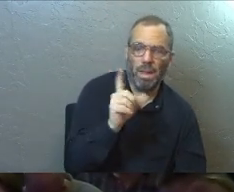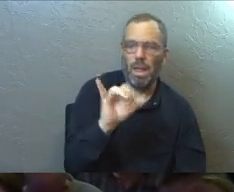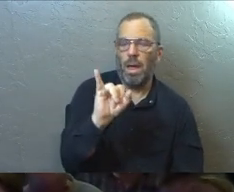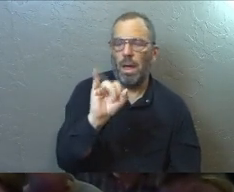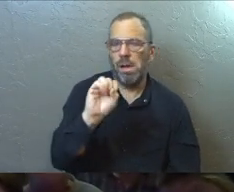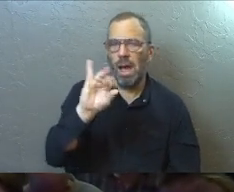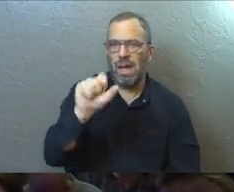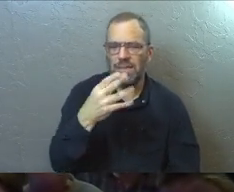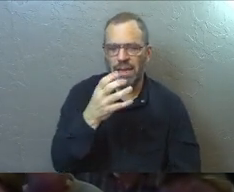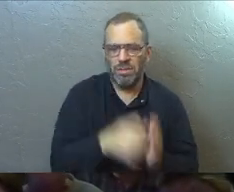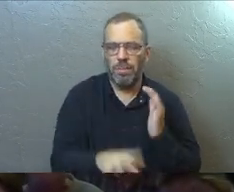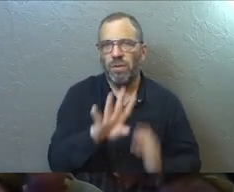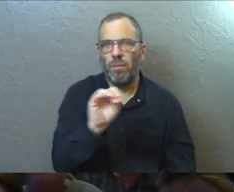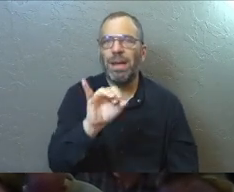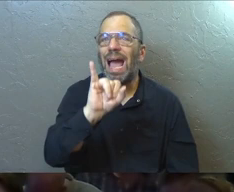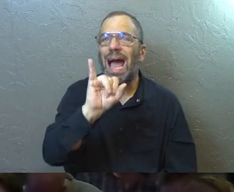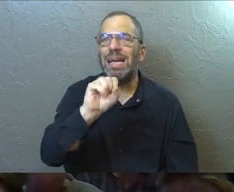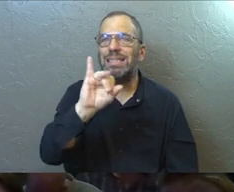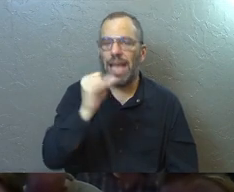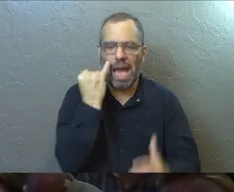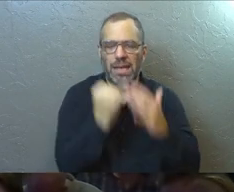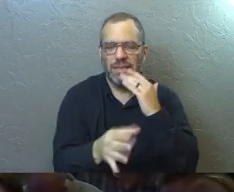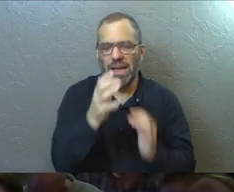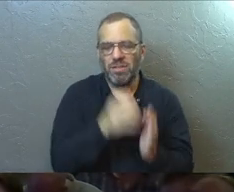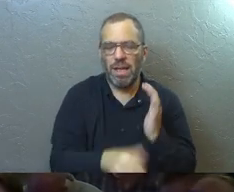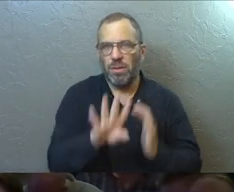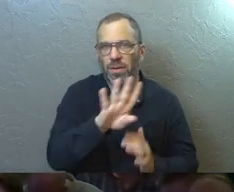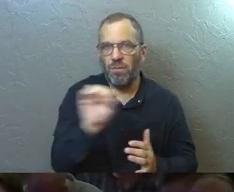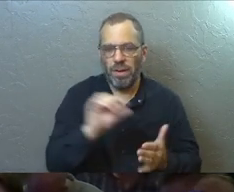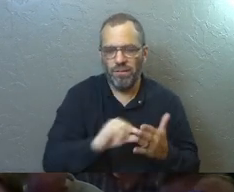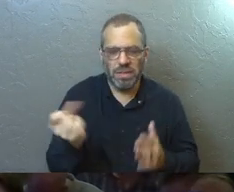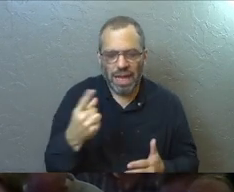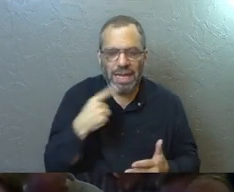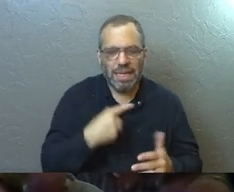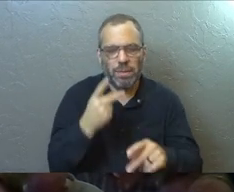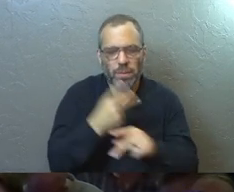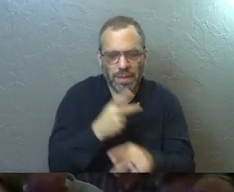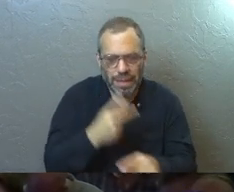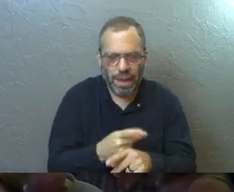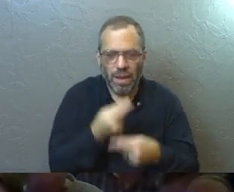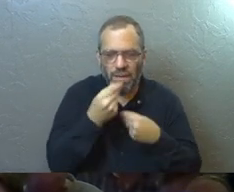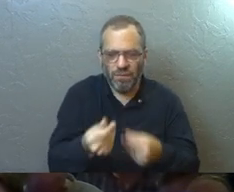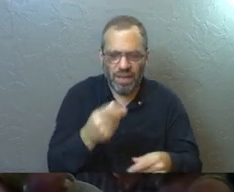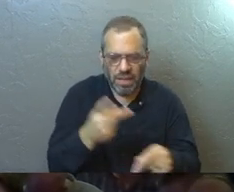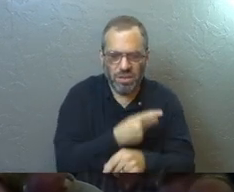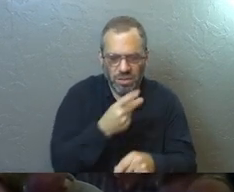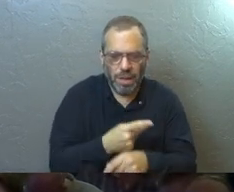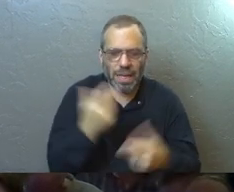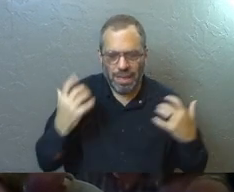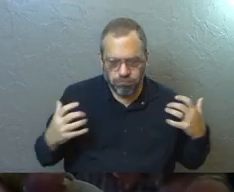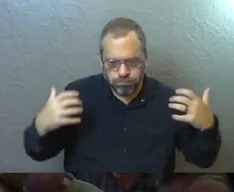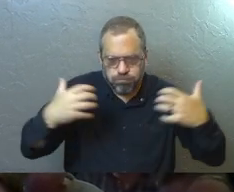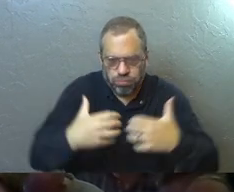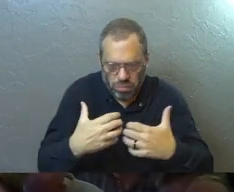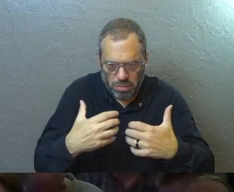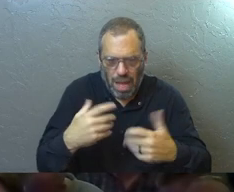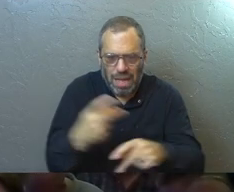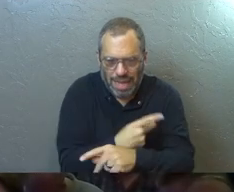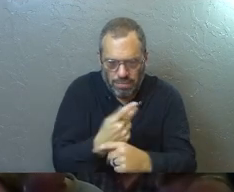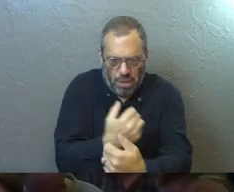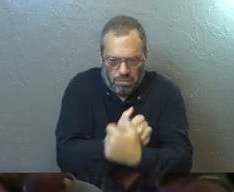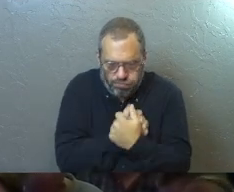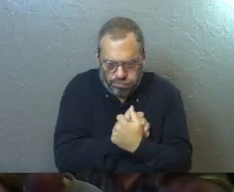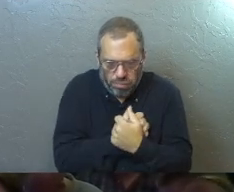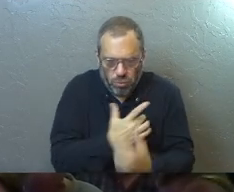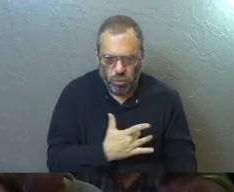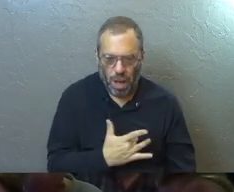Isaiah 40, verse 11. He will feed his flock like a shepherd. He will carry the lambs in his arms, holding them close